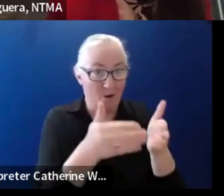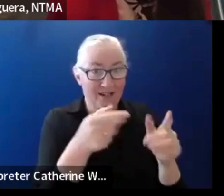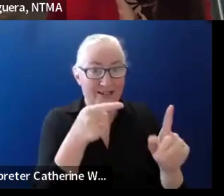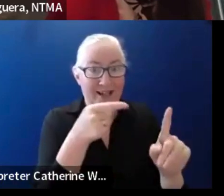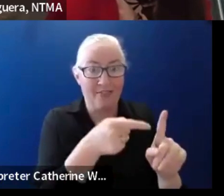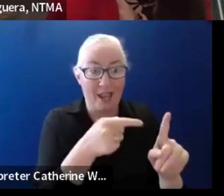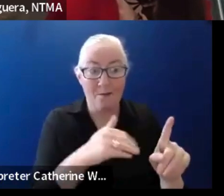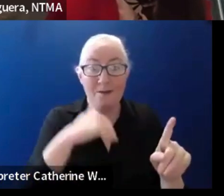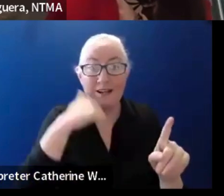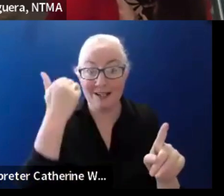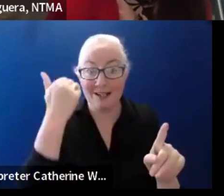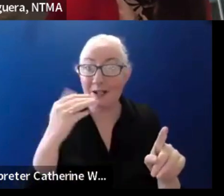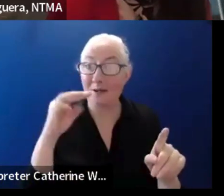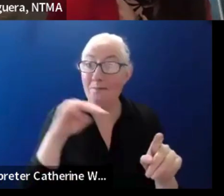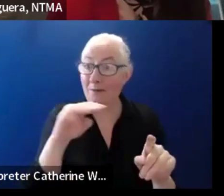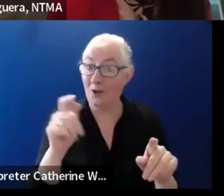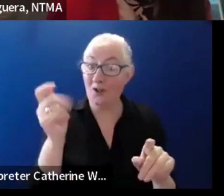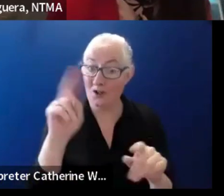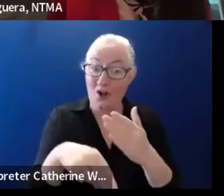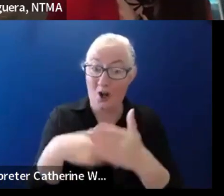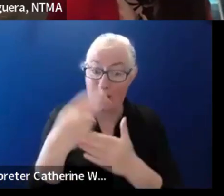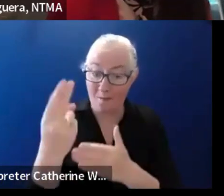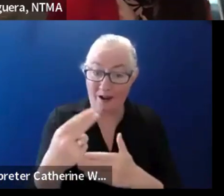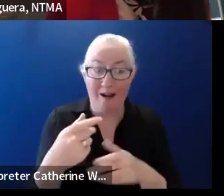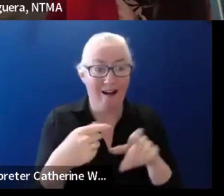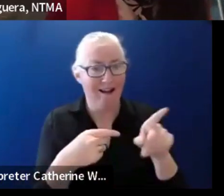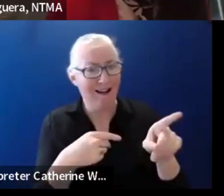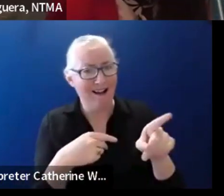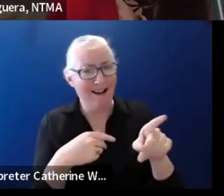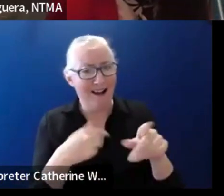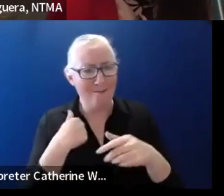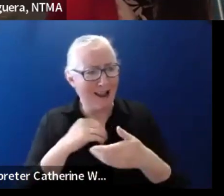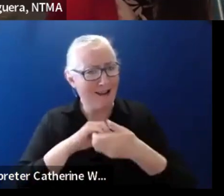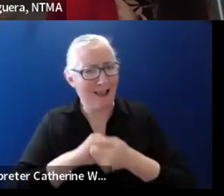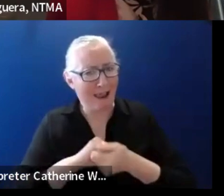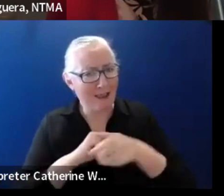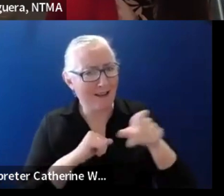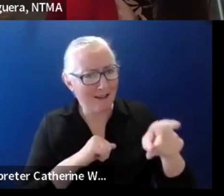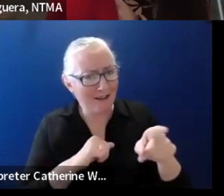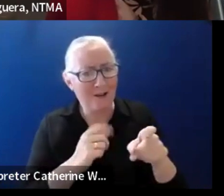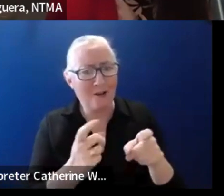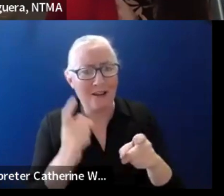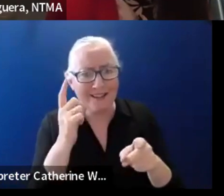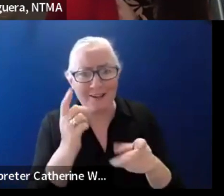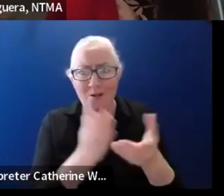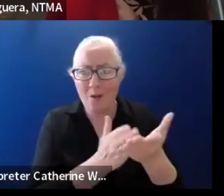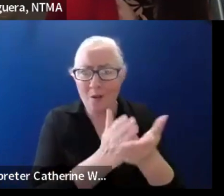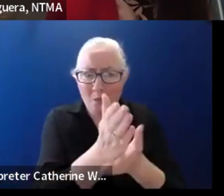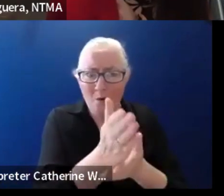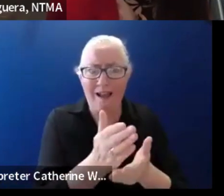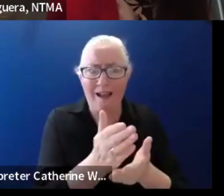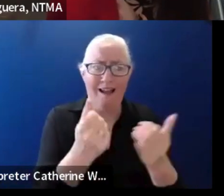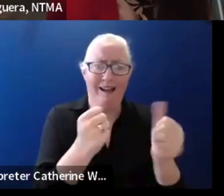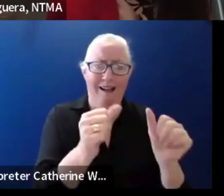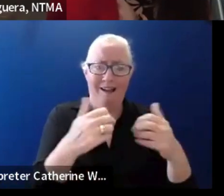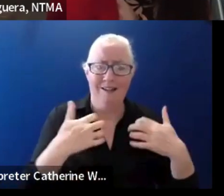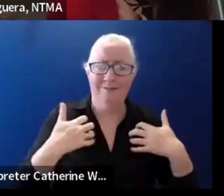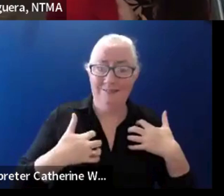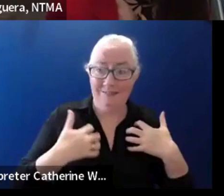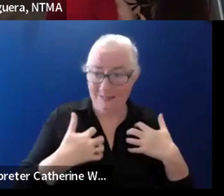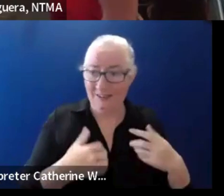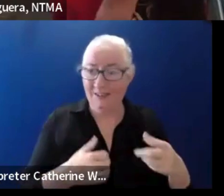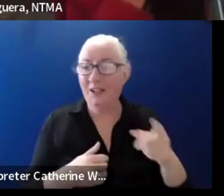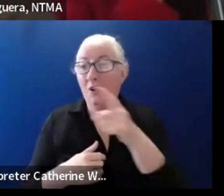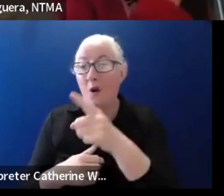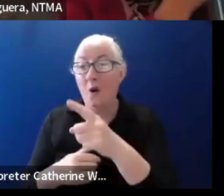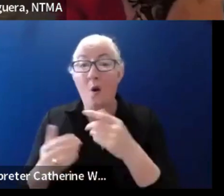you know why? Because people turn up. Because they're really interested in hearing about what their colleagues have gone through or their stories, etc. Absolutely. And I think